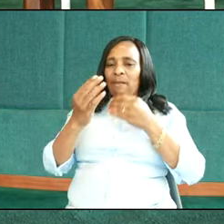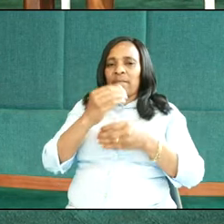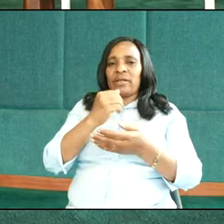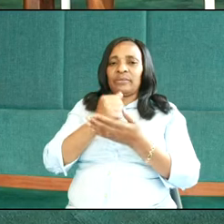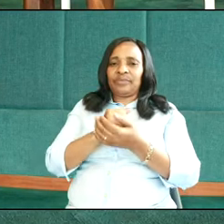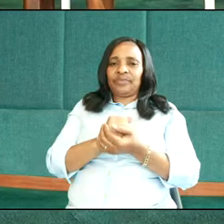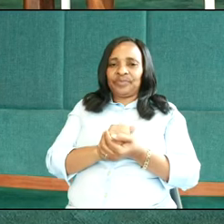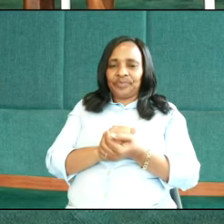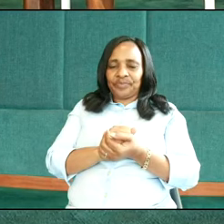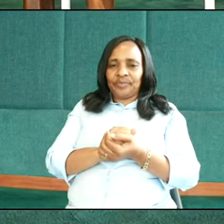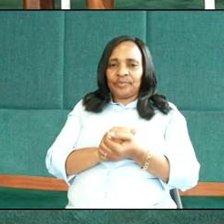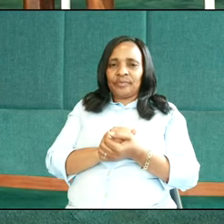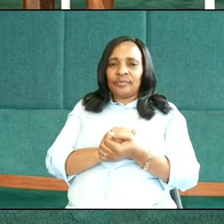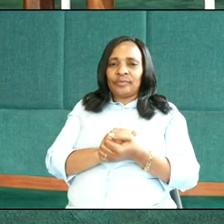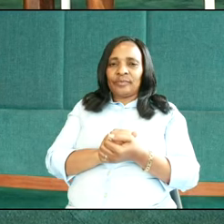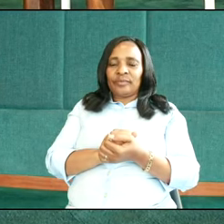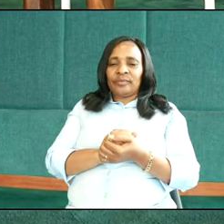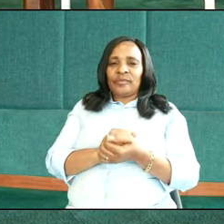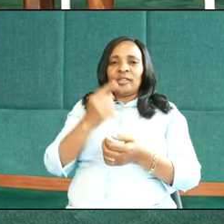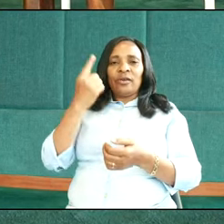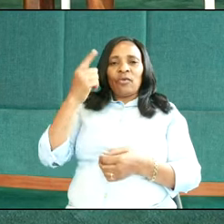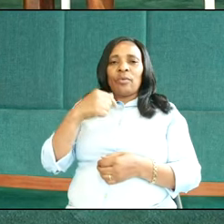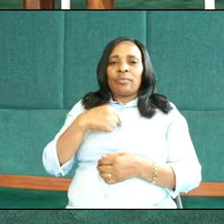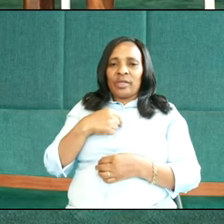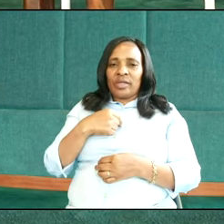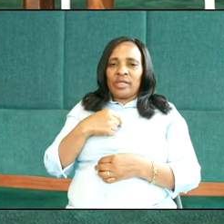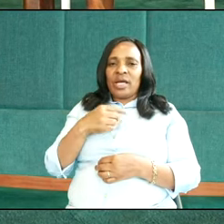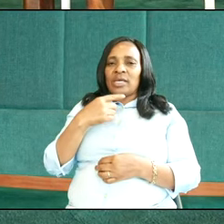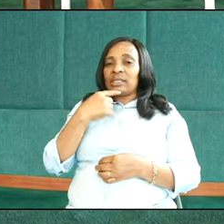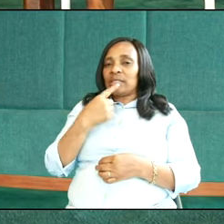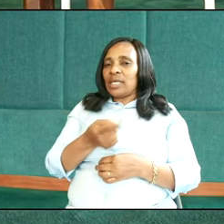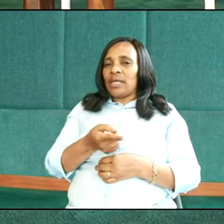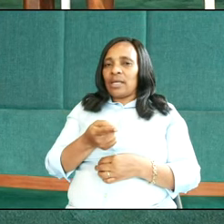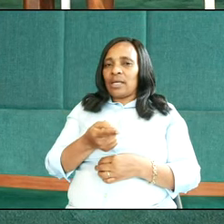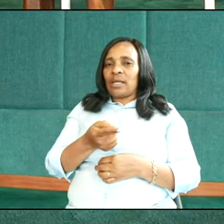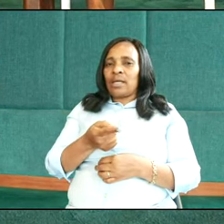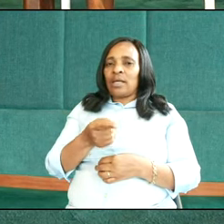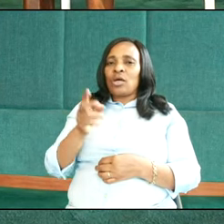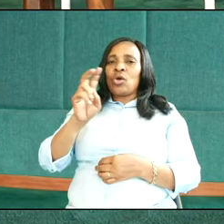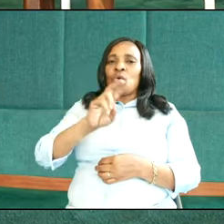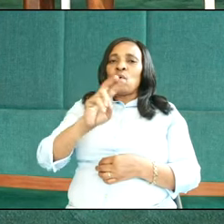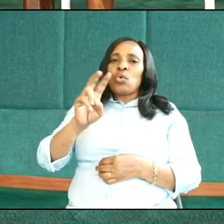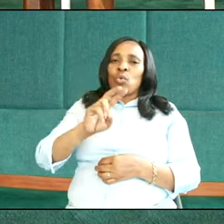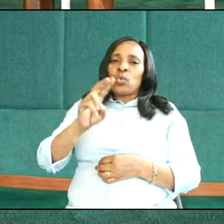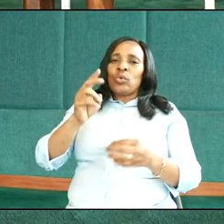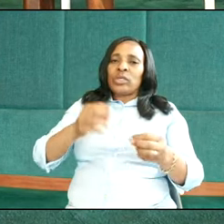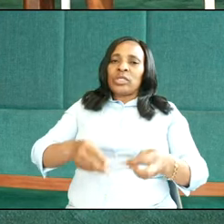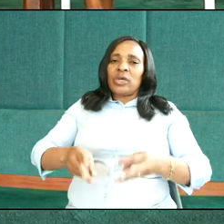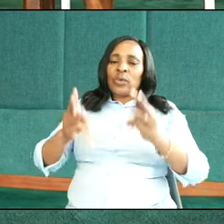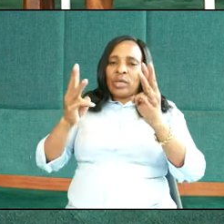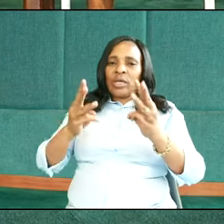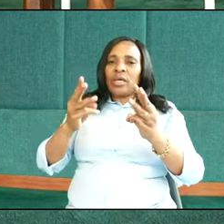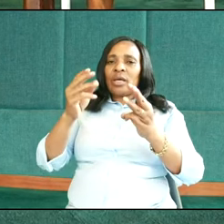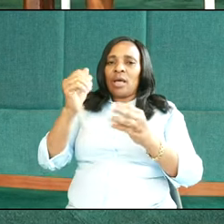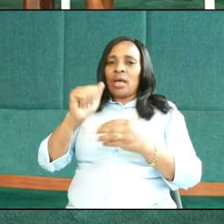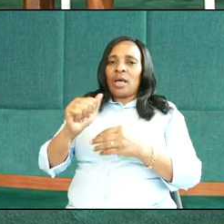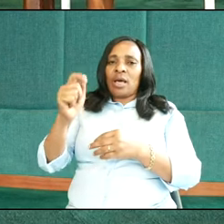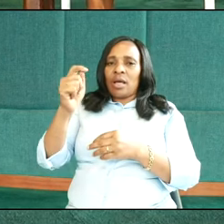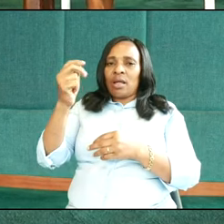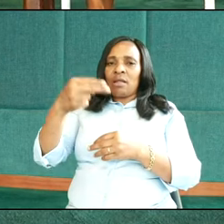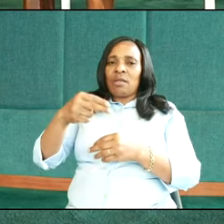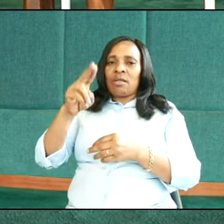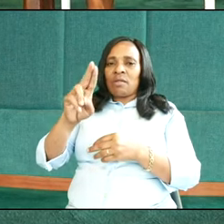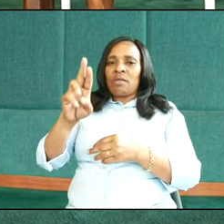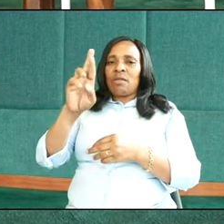amen. For me, I'd say we can look at the way Asa reacted.